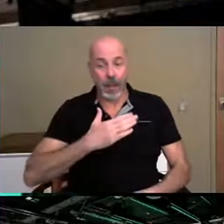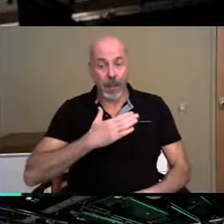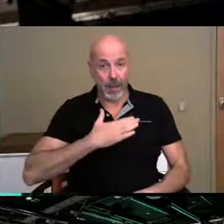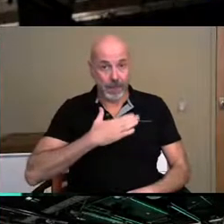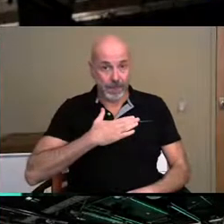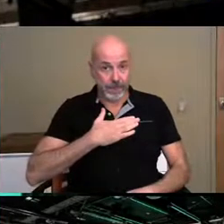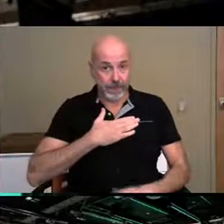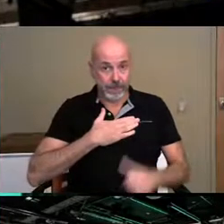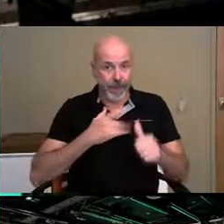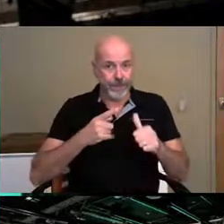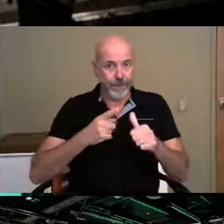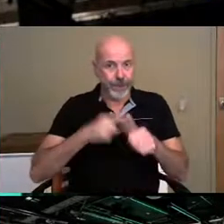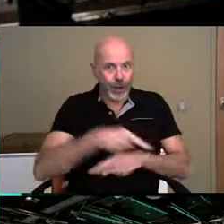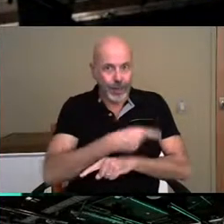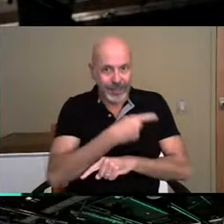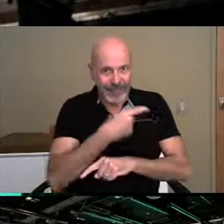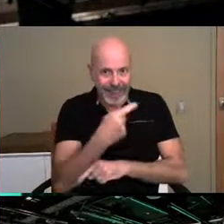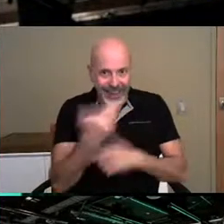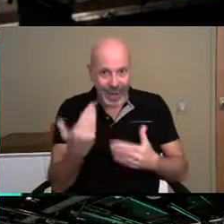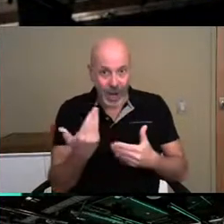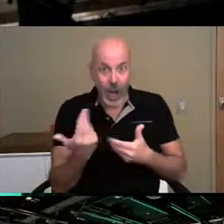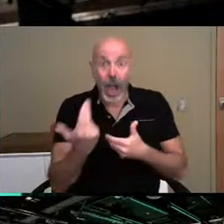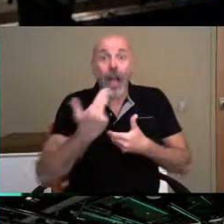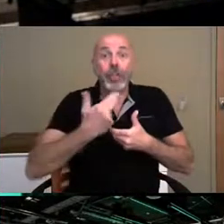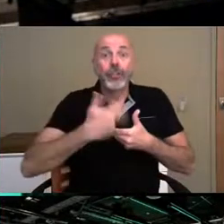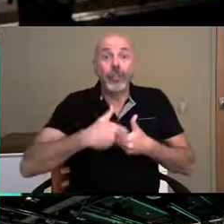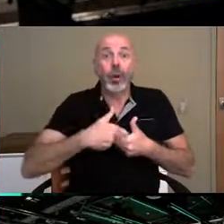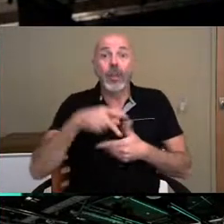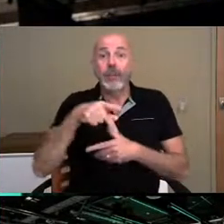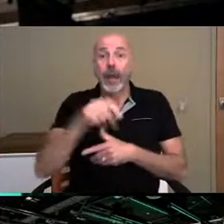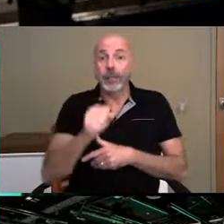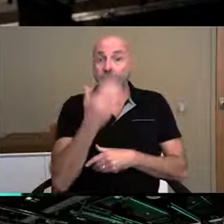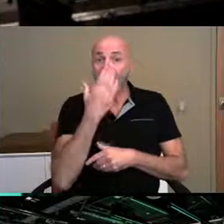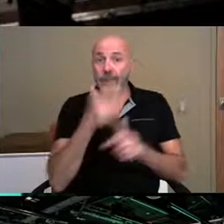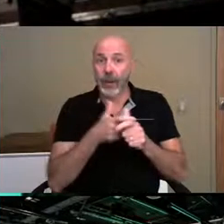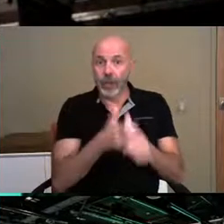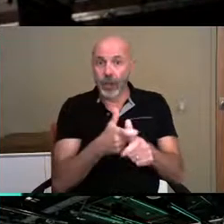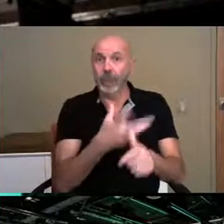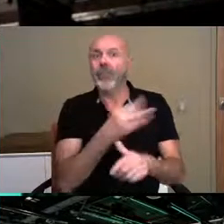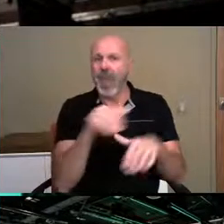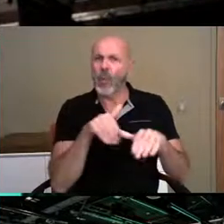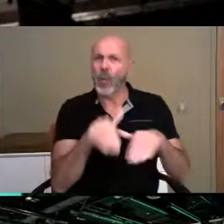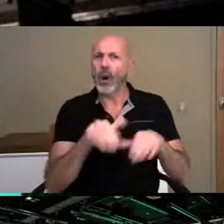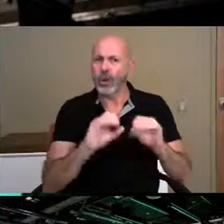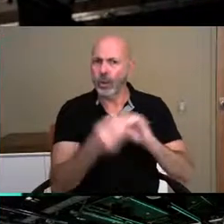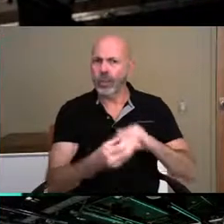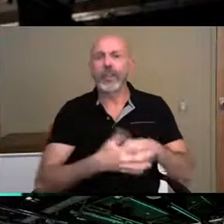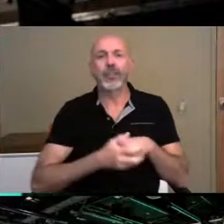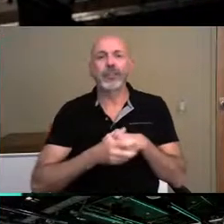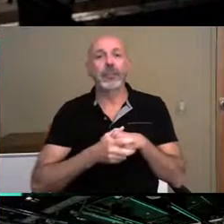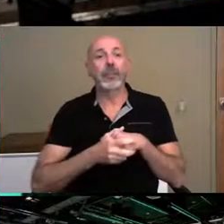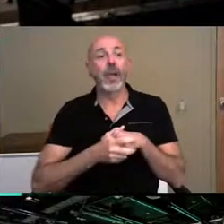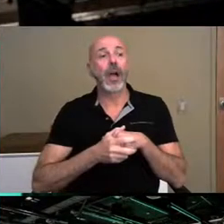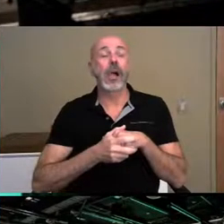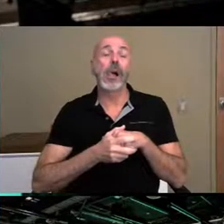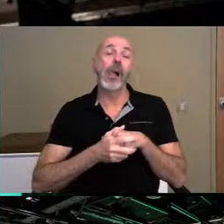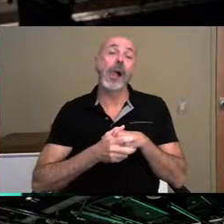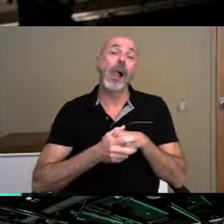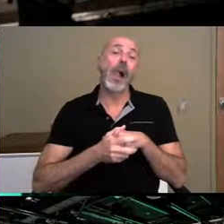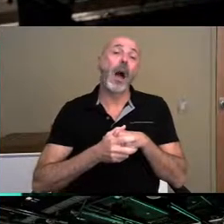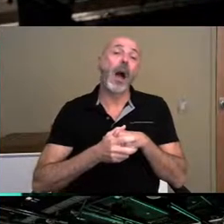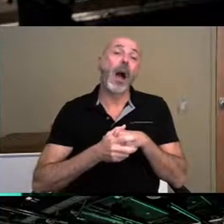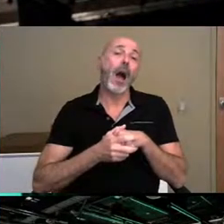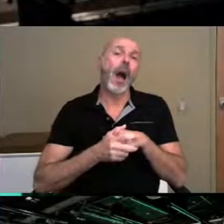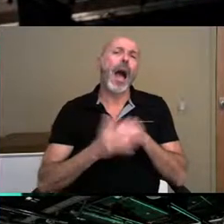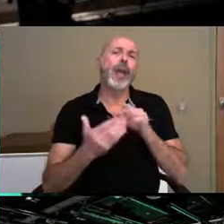my first day here, I joined the Palm Springs Front Runners and Walkers organization, who I was first introduced to a few years